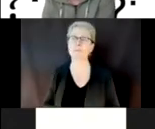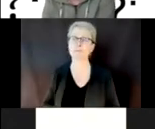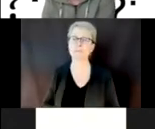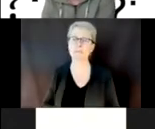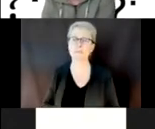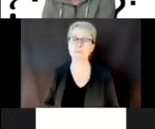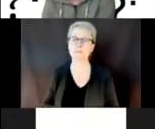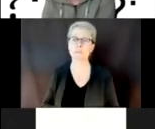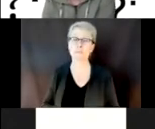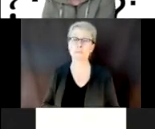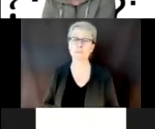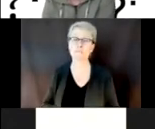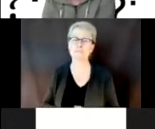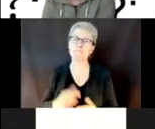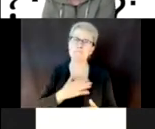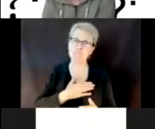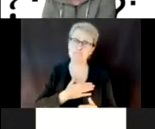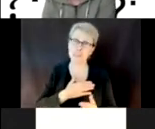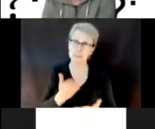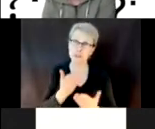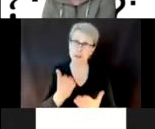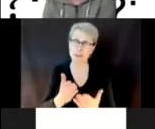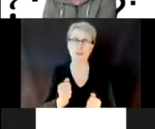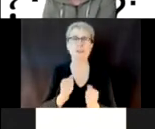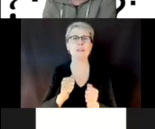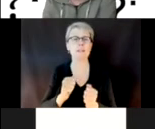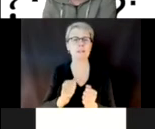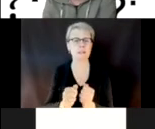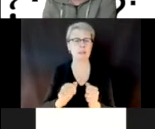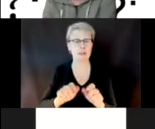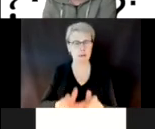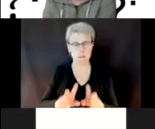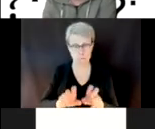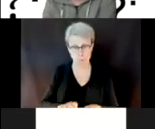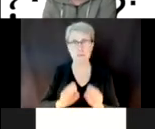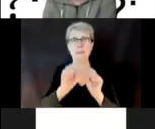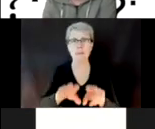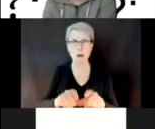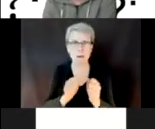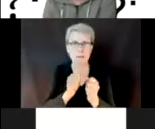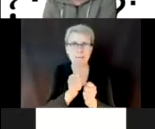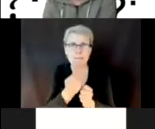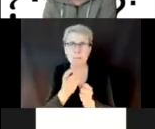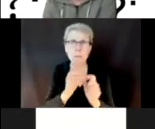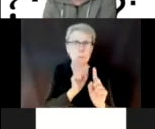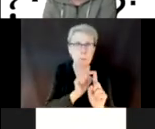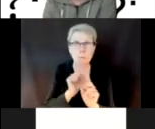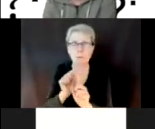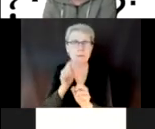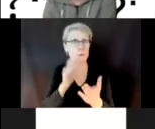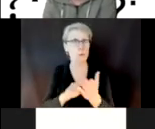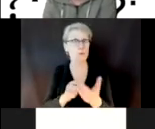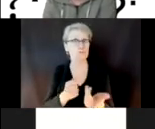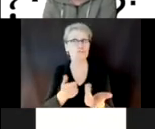better on fewer platforms, if that makes sense. Focus your efforts on things that are giving you returns and